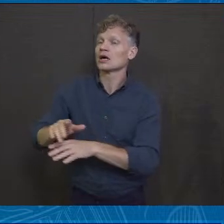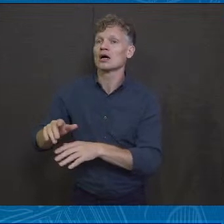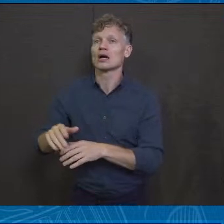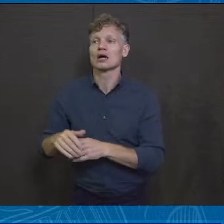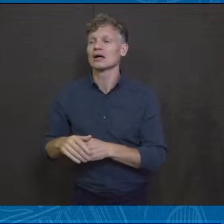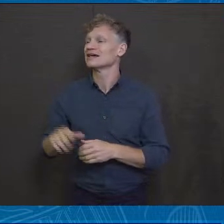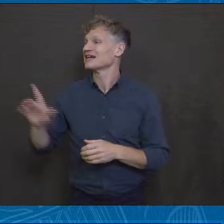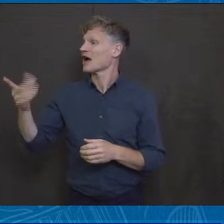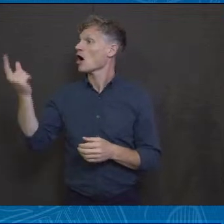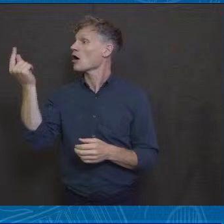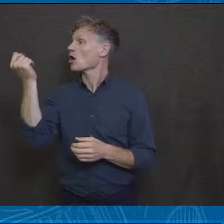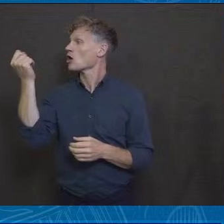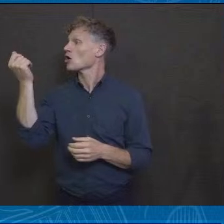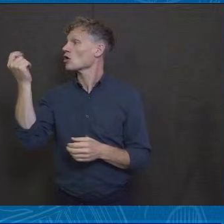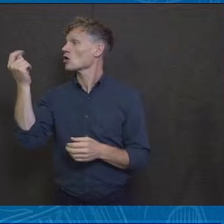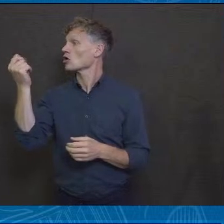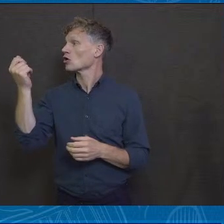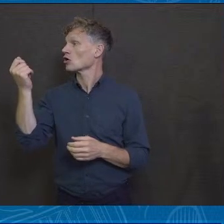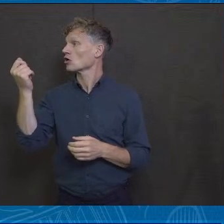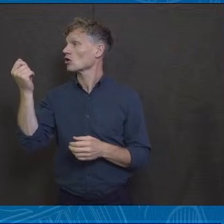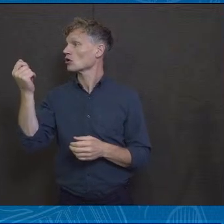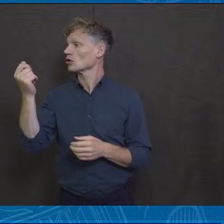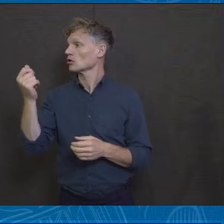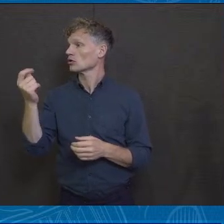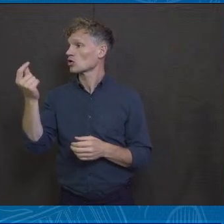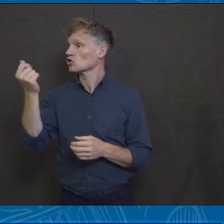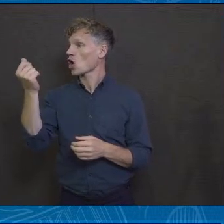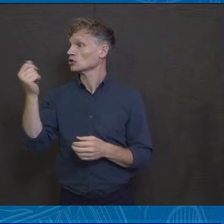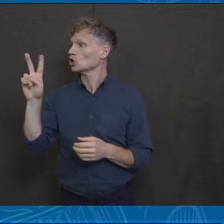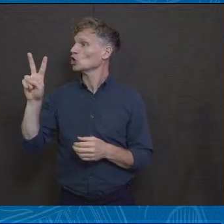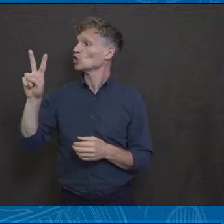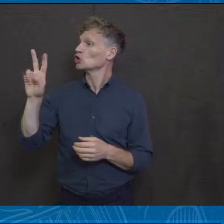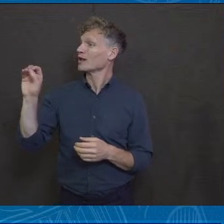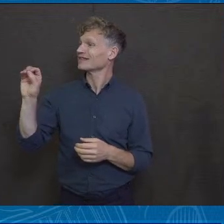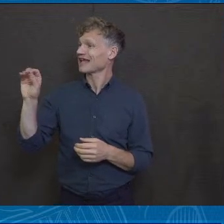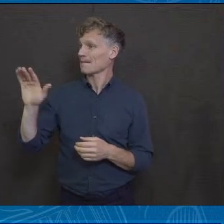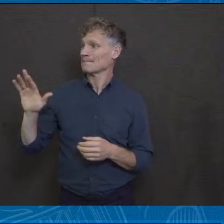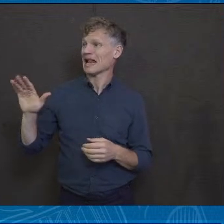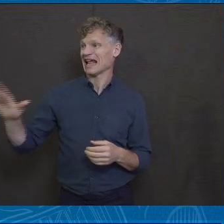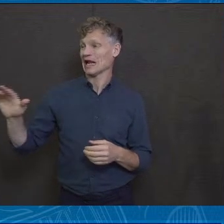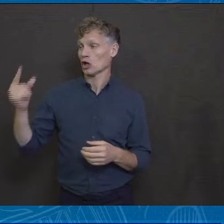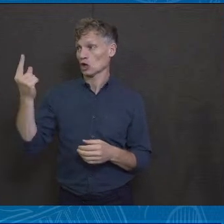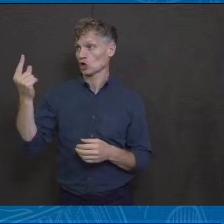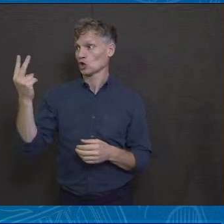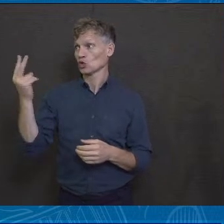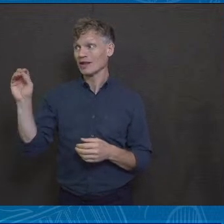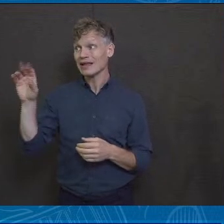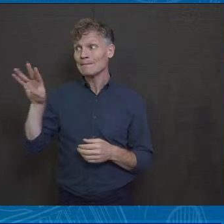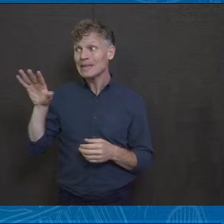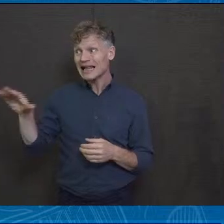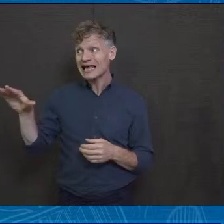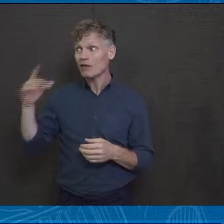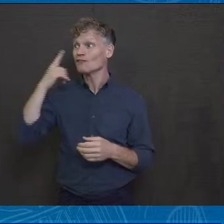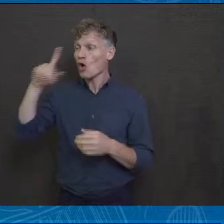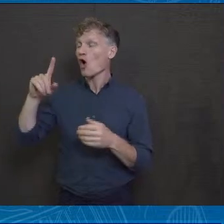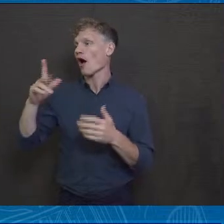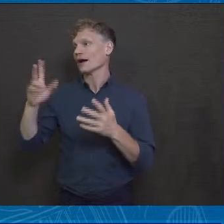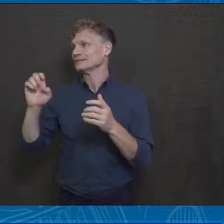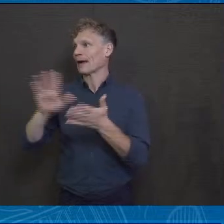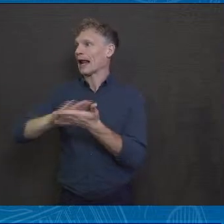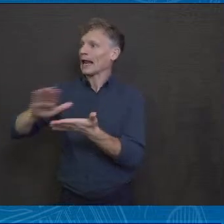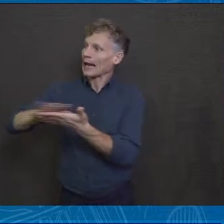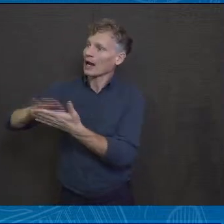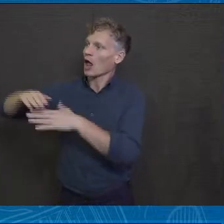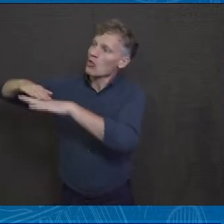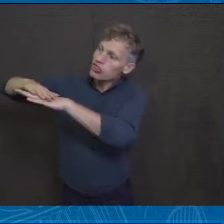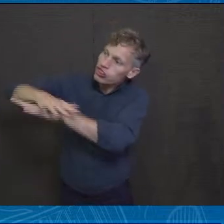20 million Malaysia ringgit in terms of slope repairs, compensation, and cost for area to be clean, and cost for